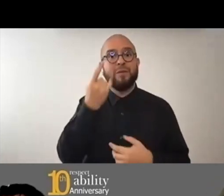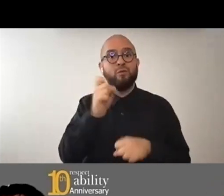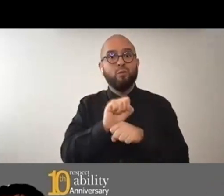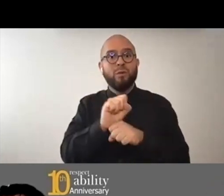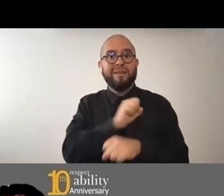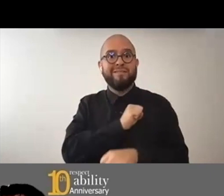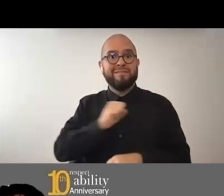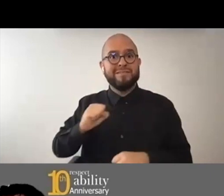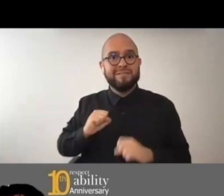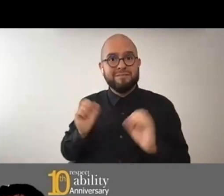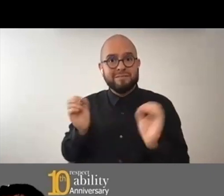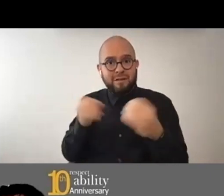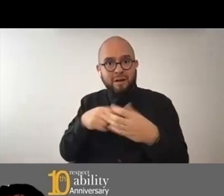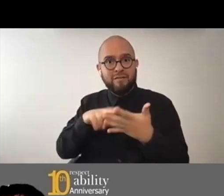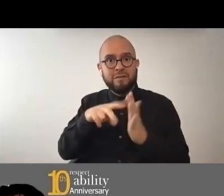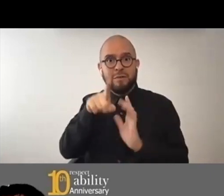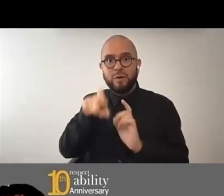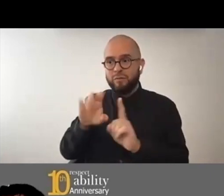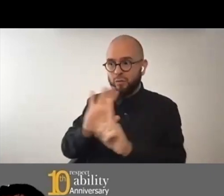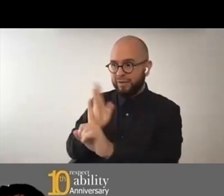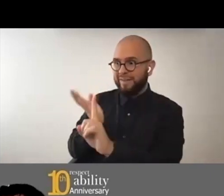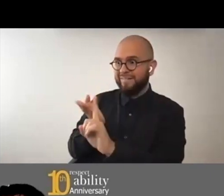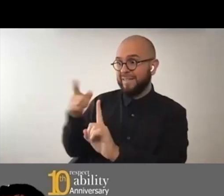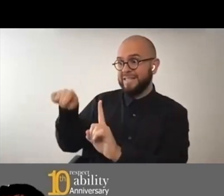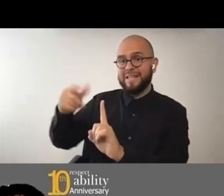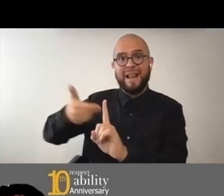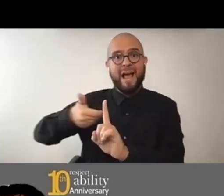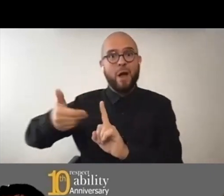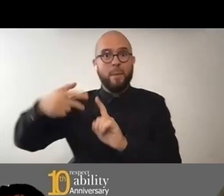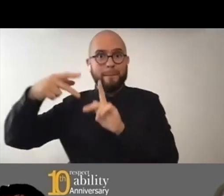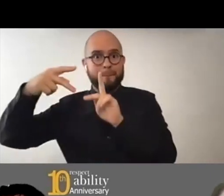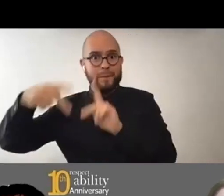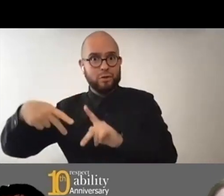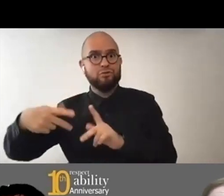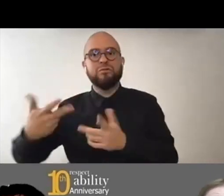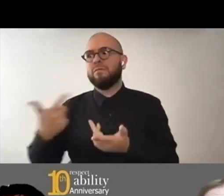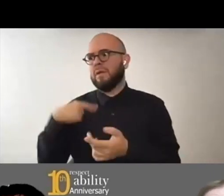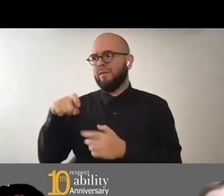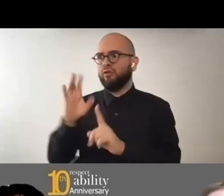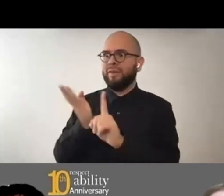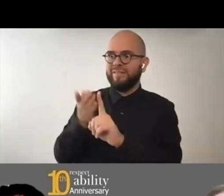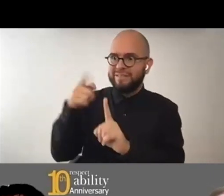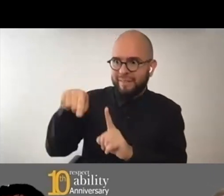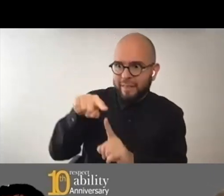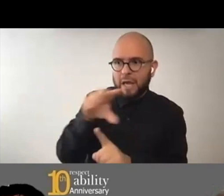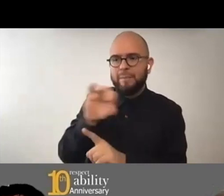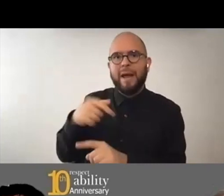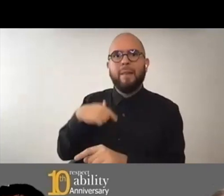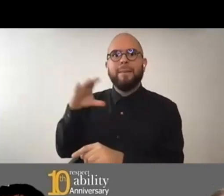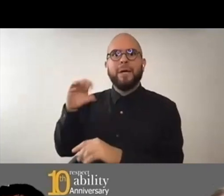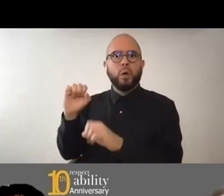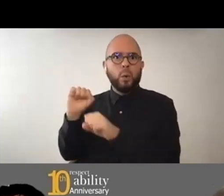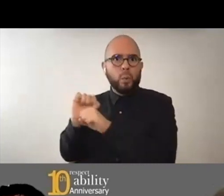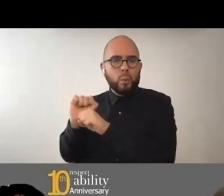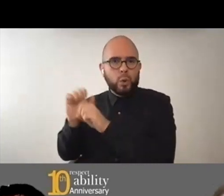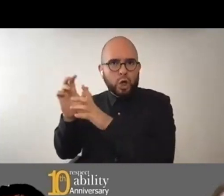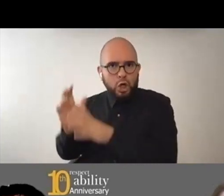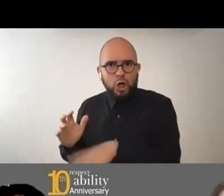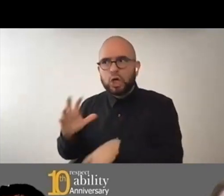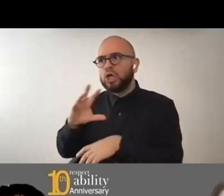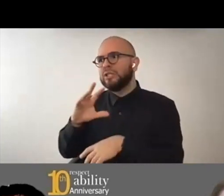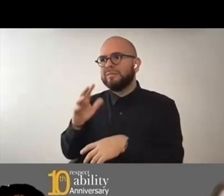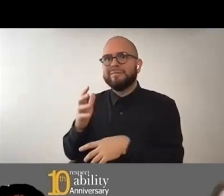not only do I have to convince the people that hire me, but I also have to convince my coworkers. I have to convince, to trust